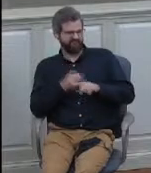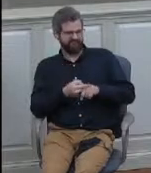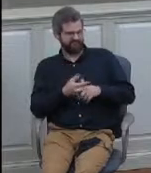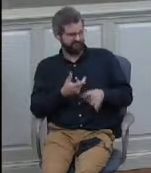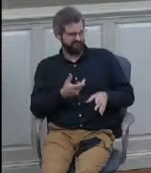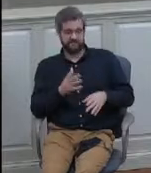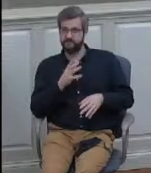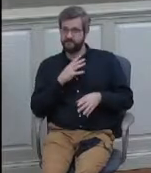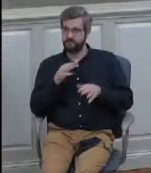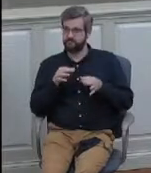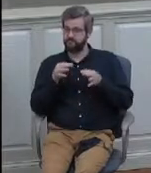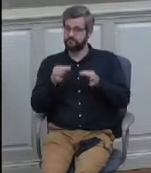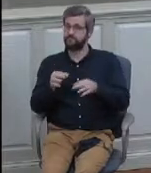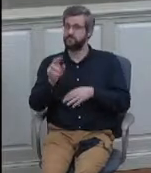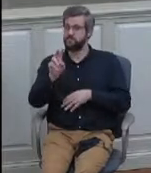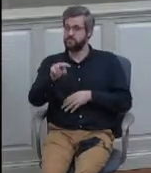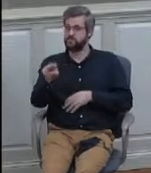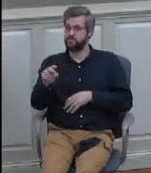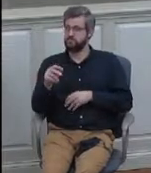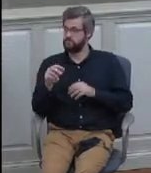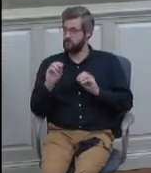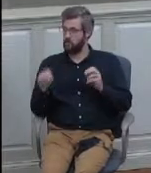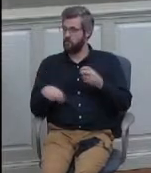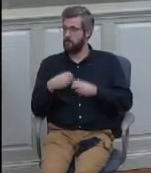We can move that to the 22nd, no problem.